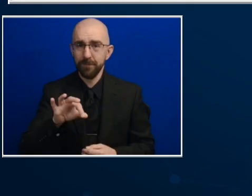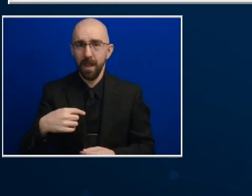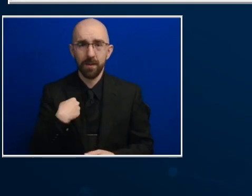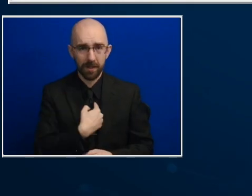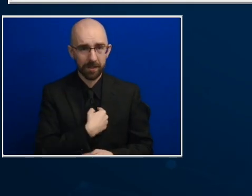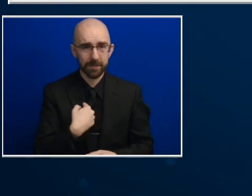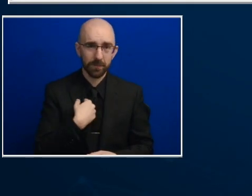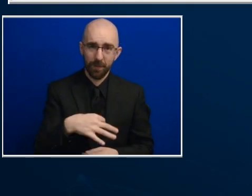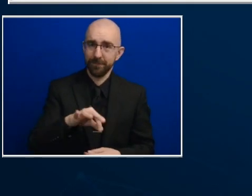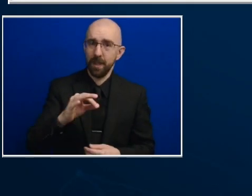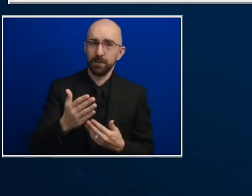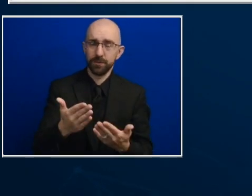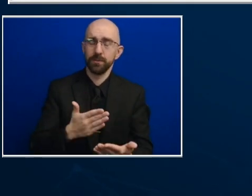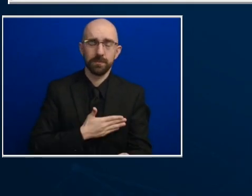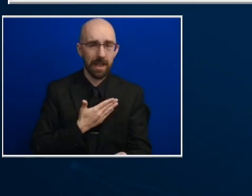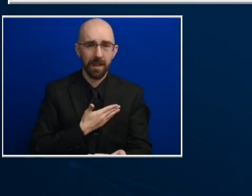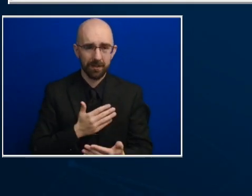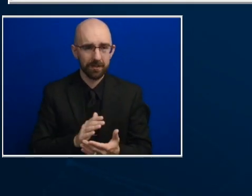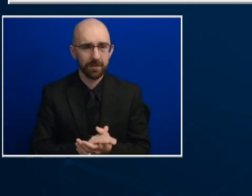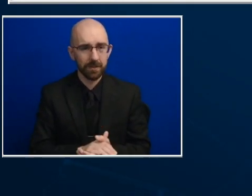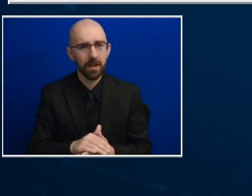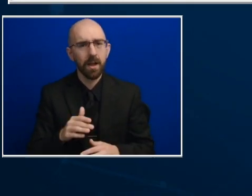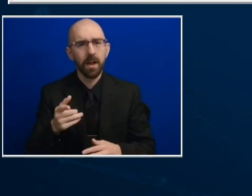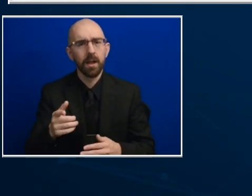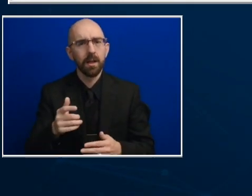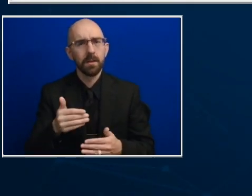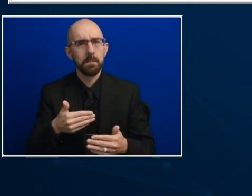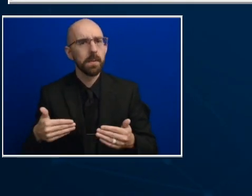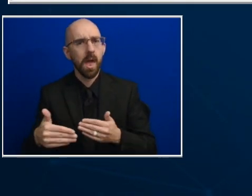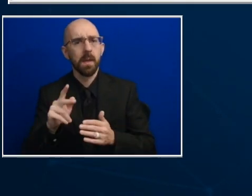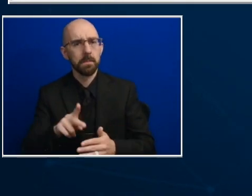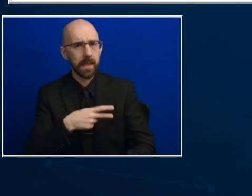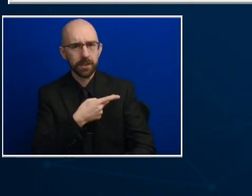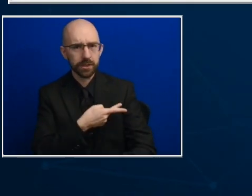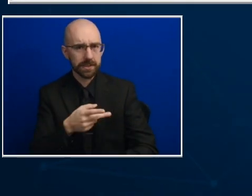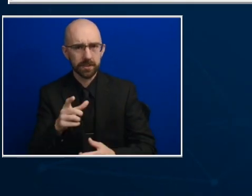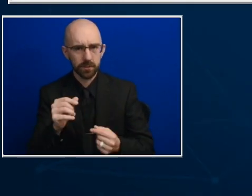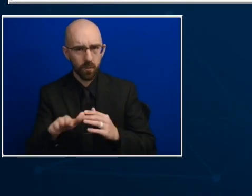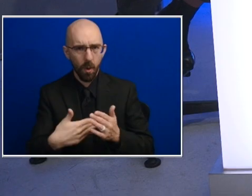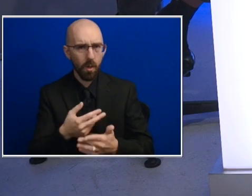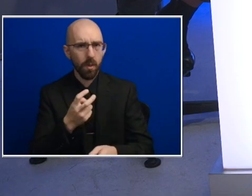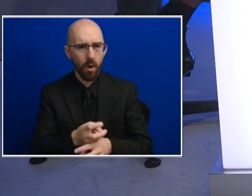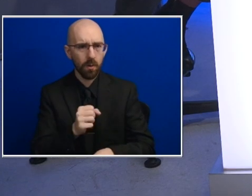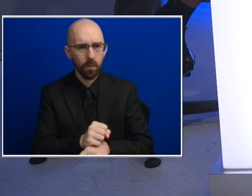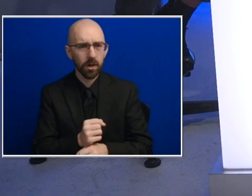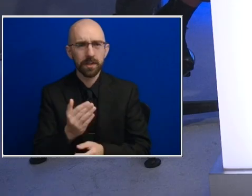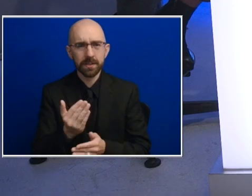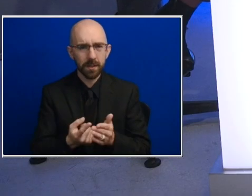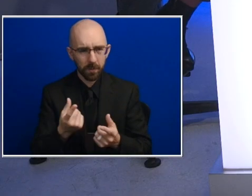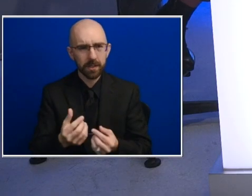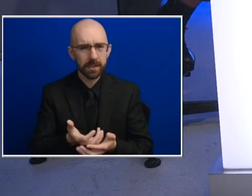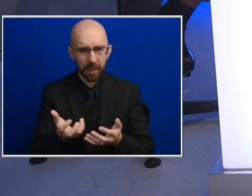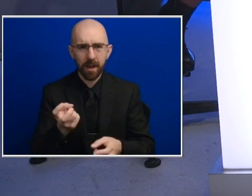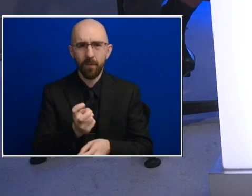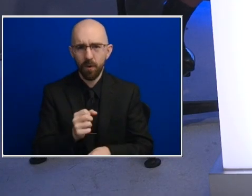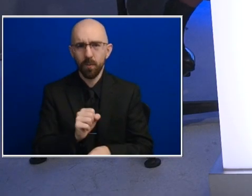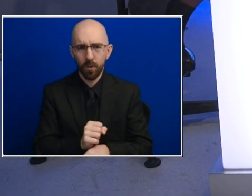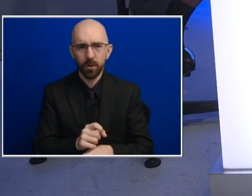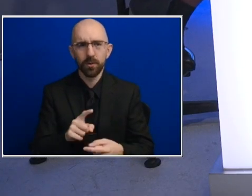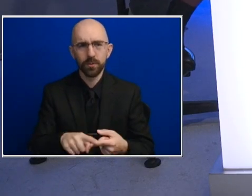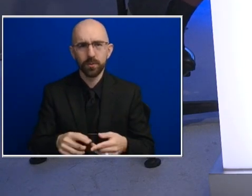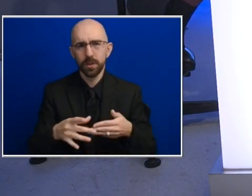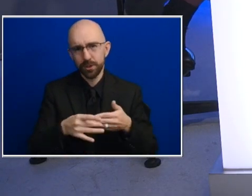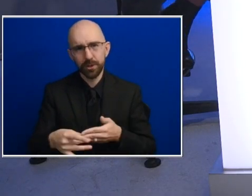So, you know, beyond our patients that do all the hard work, there's somebody that does a lot of hard work to shepherd people through